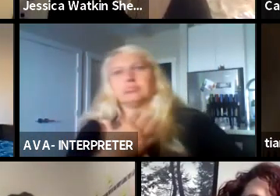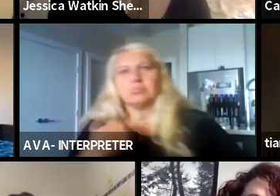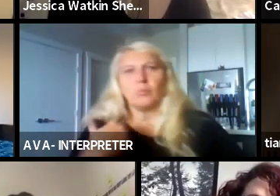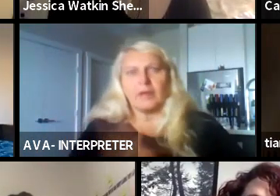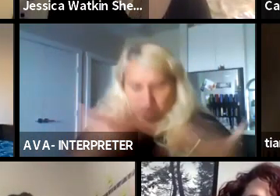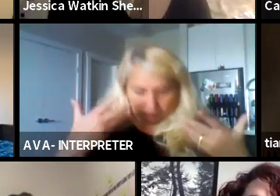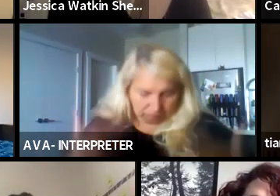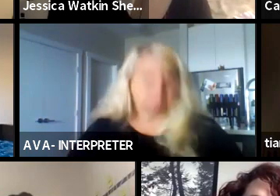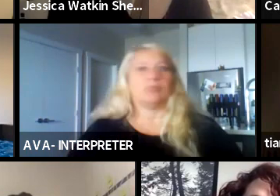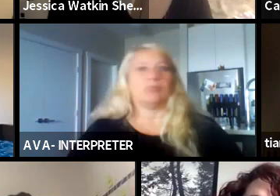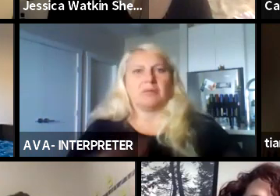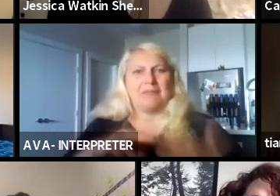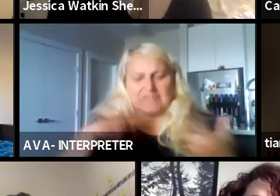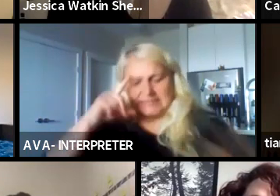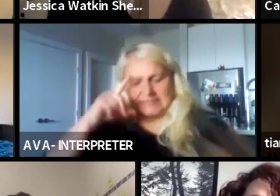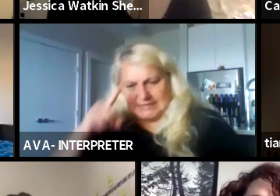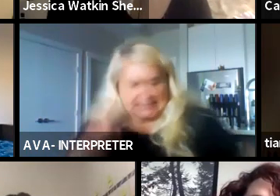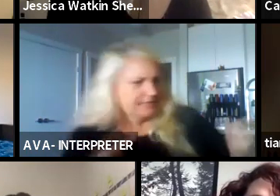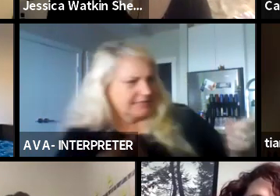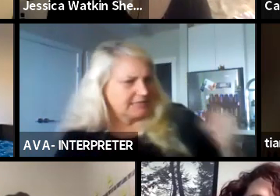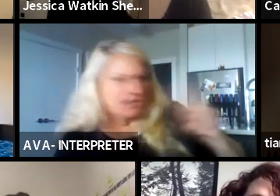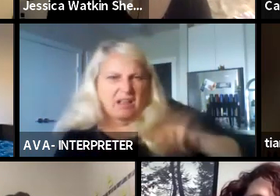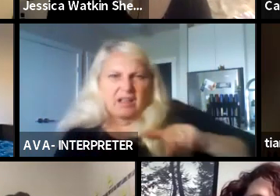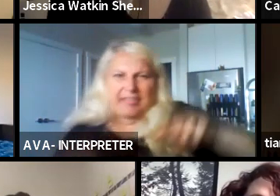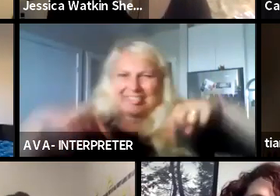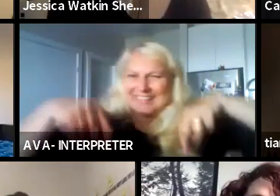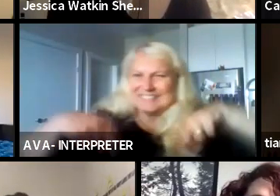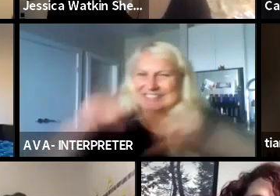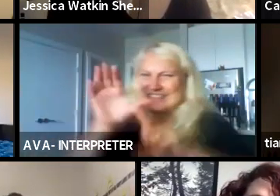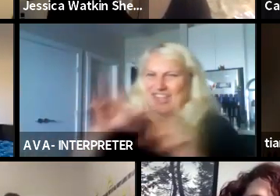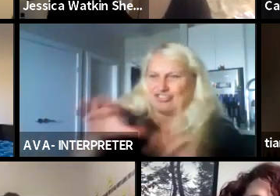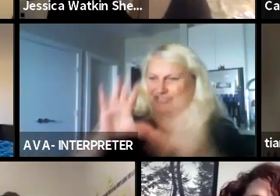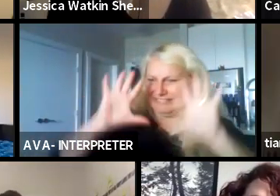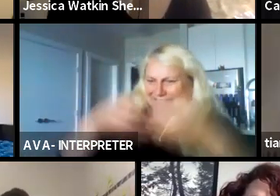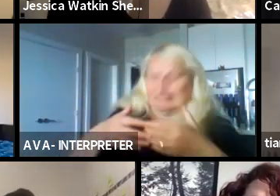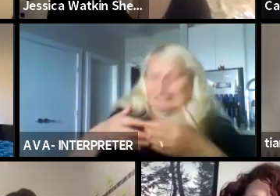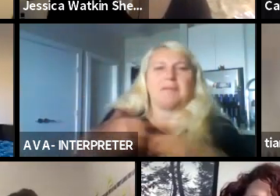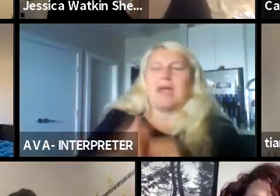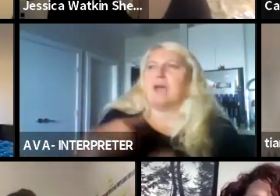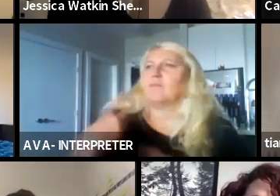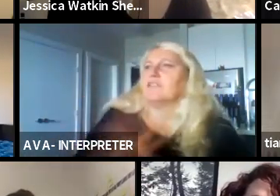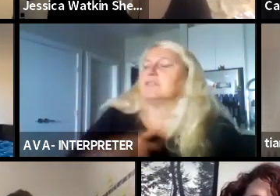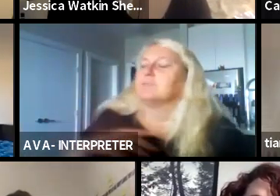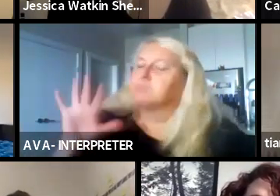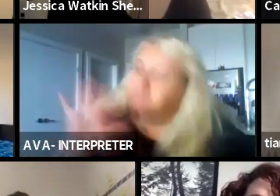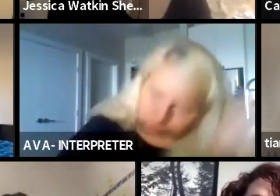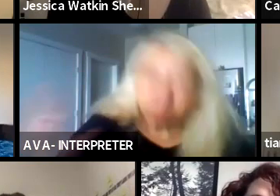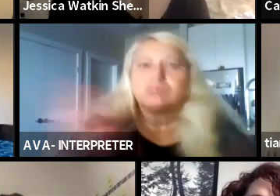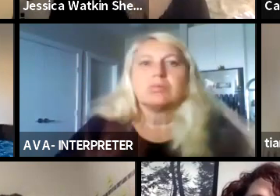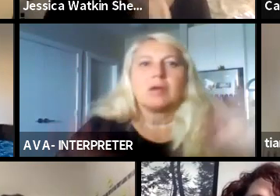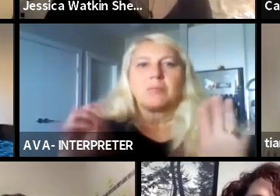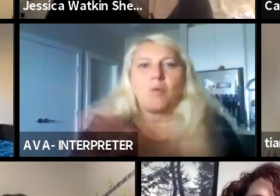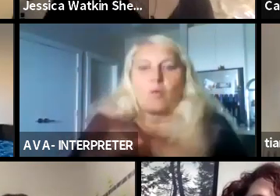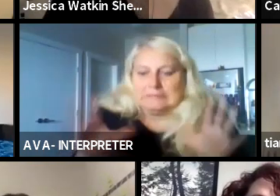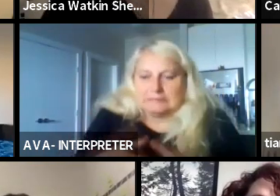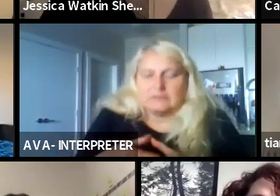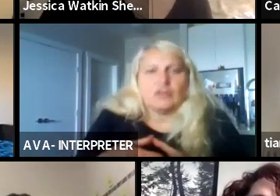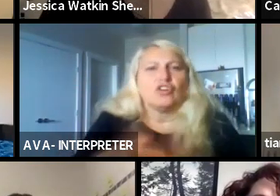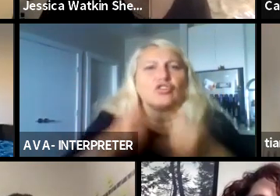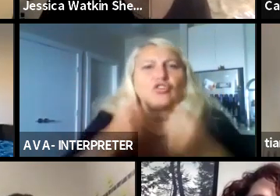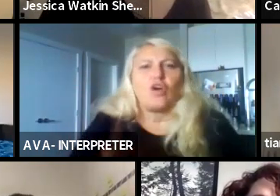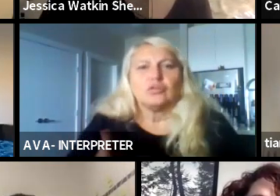reiterating this culture of this culture that actively disables us, this culture that causes us to hurt our bodies